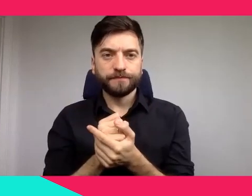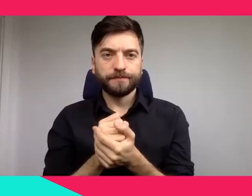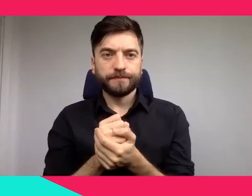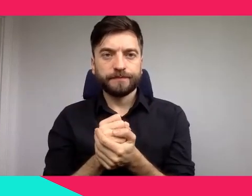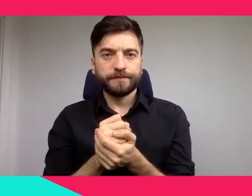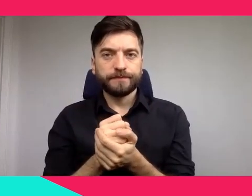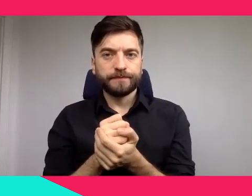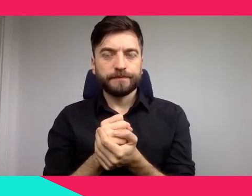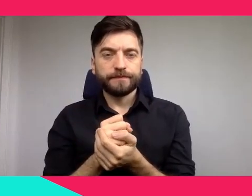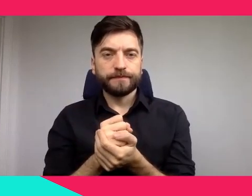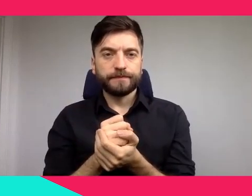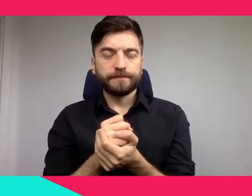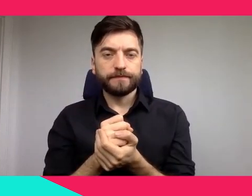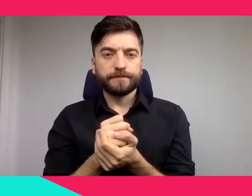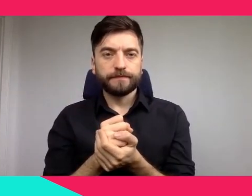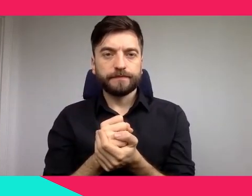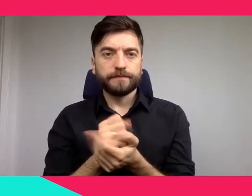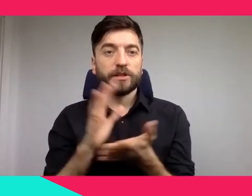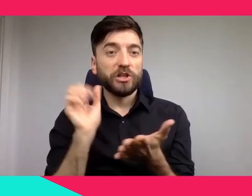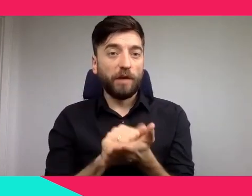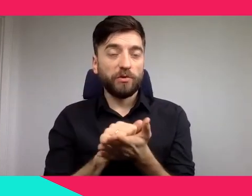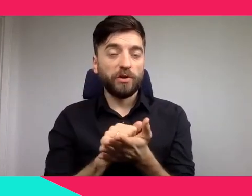that they do for lots of institutes. So a lot of